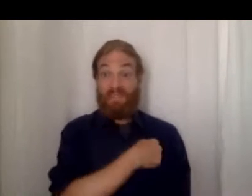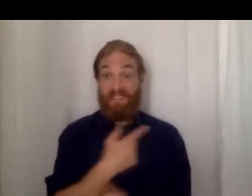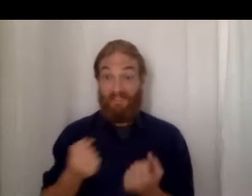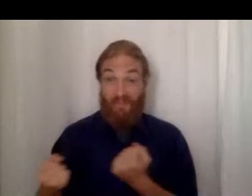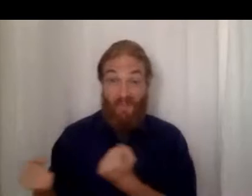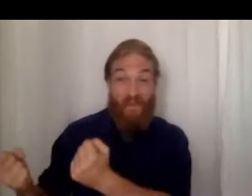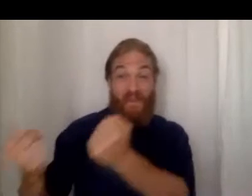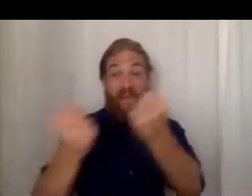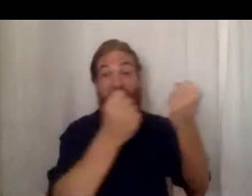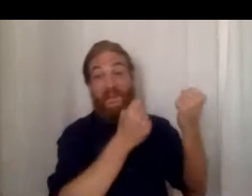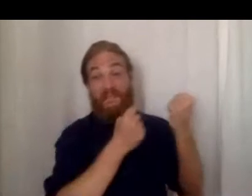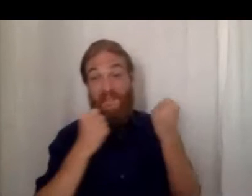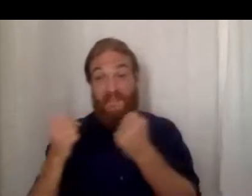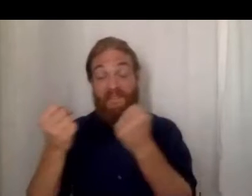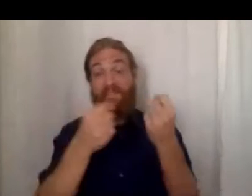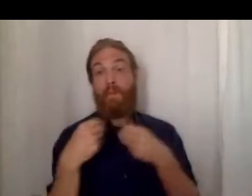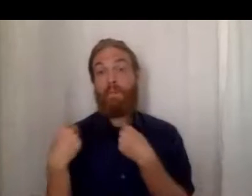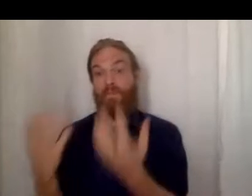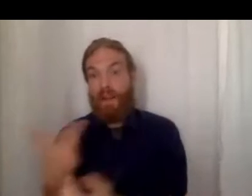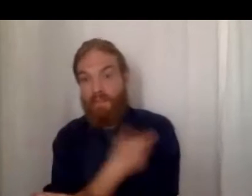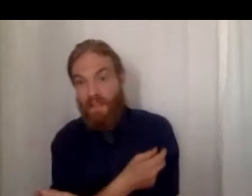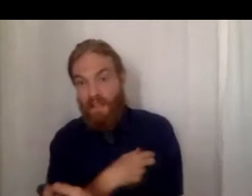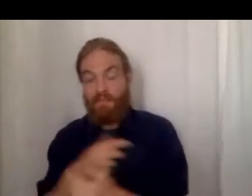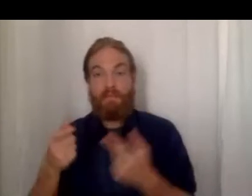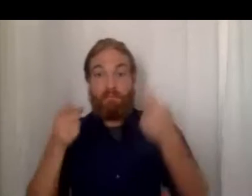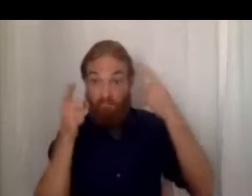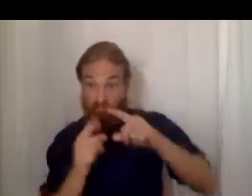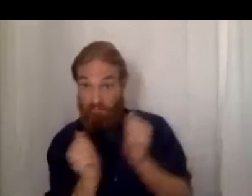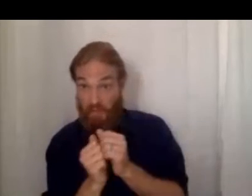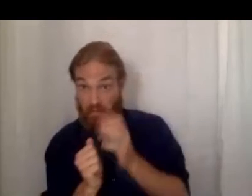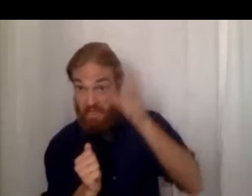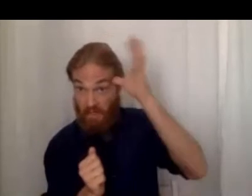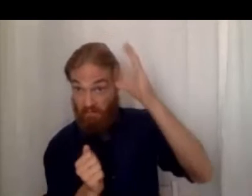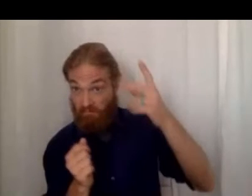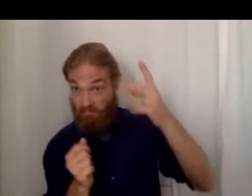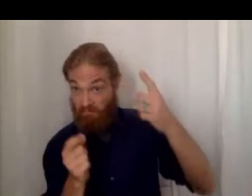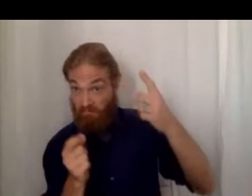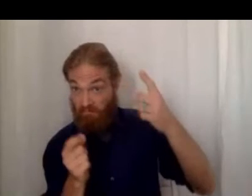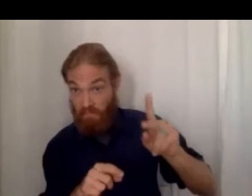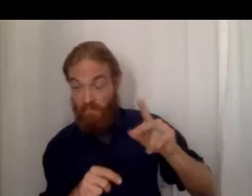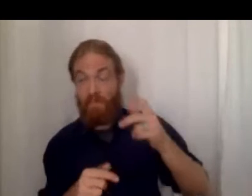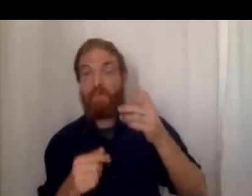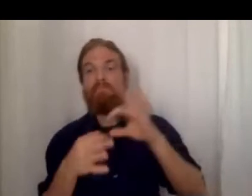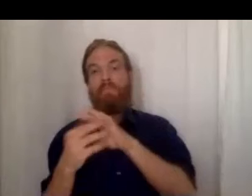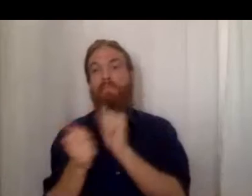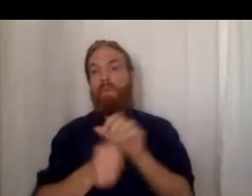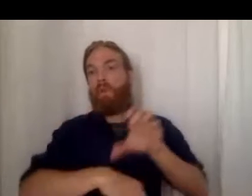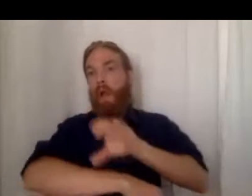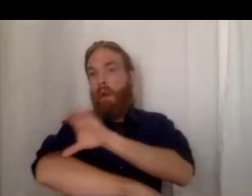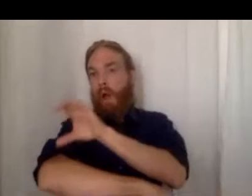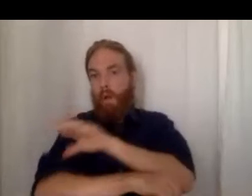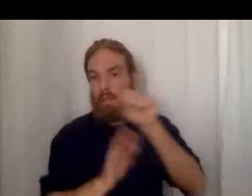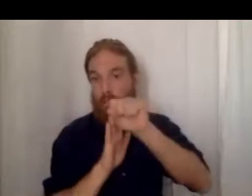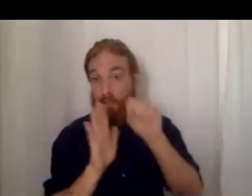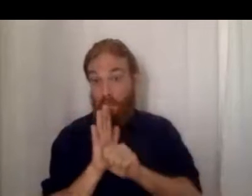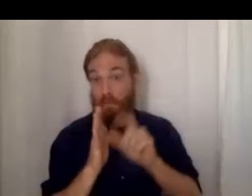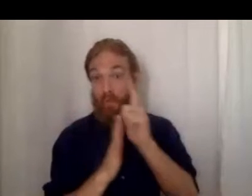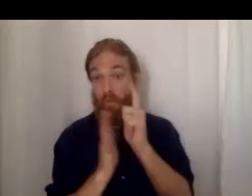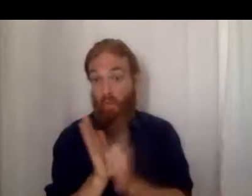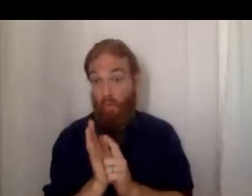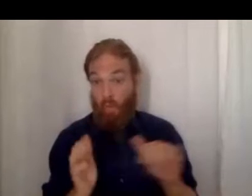Colorado law. Our team loves working with children, so looking forward to that opportunity as well when we go